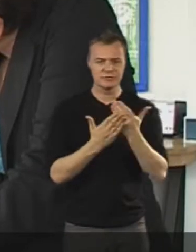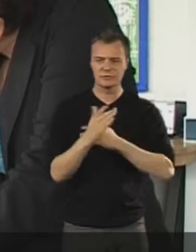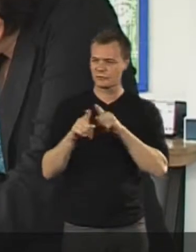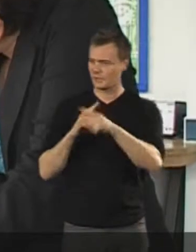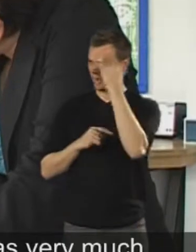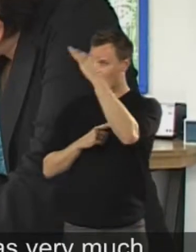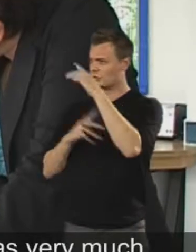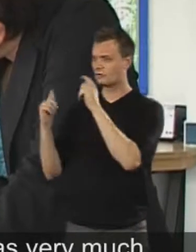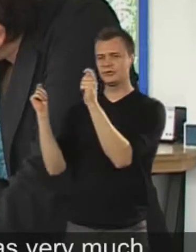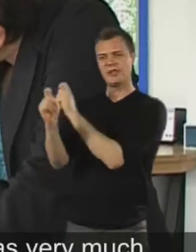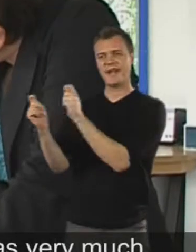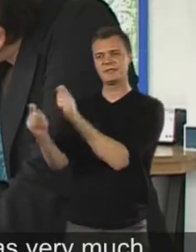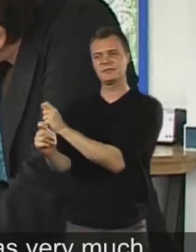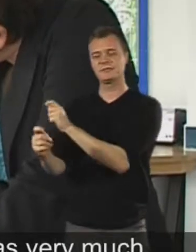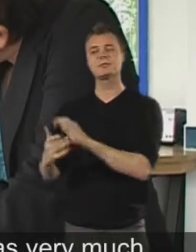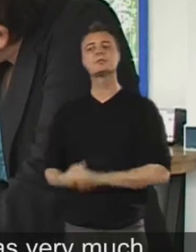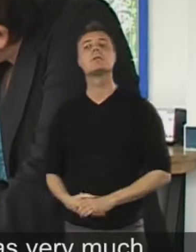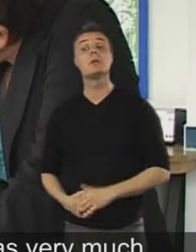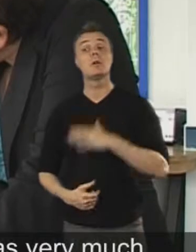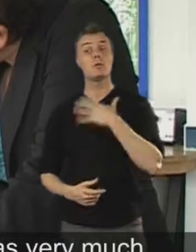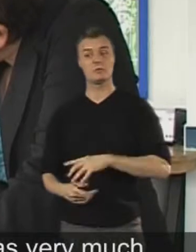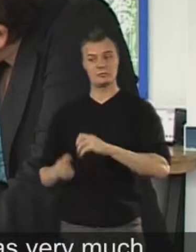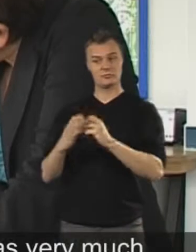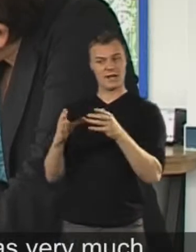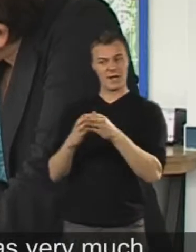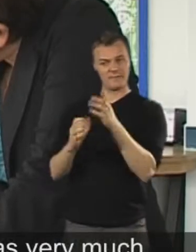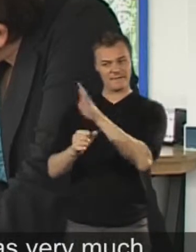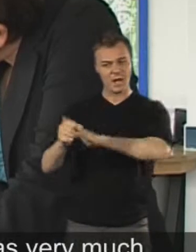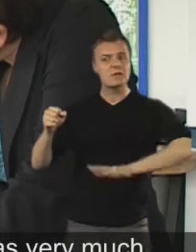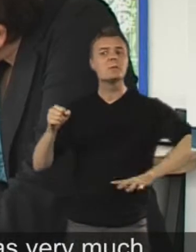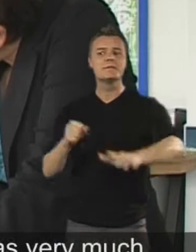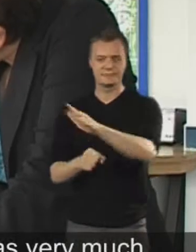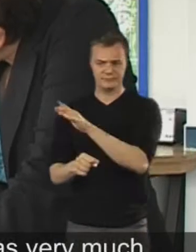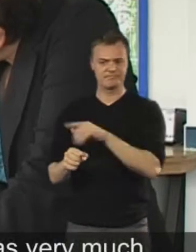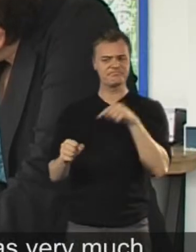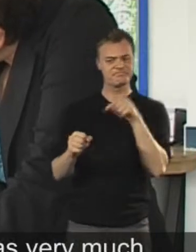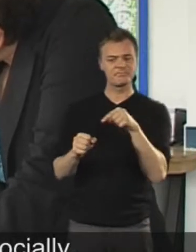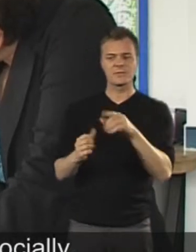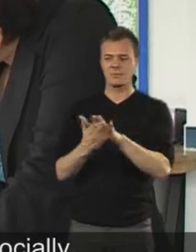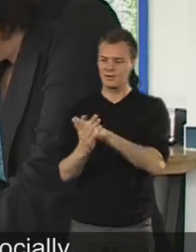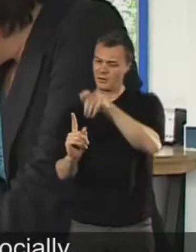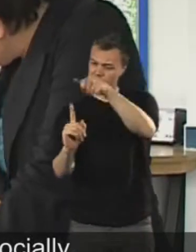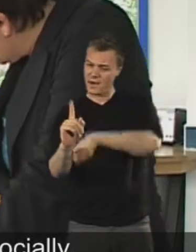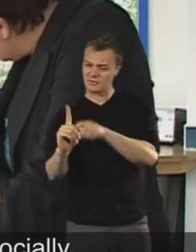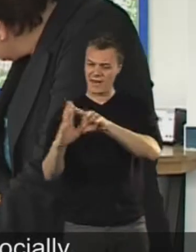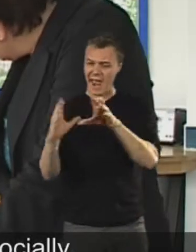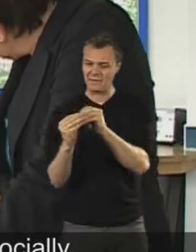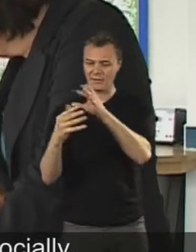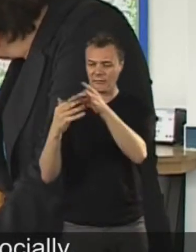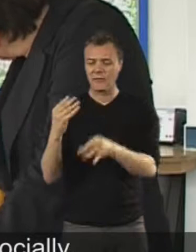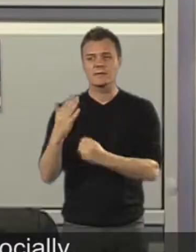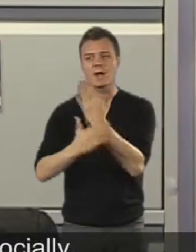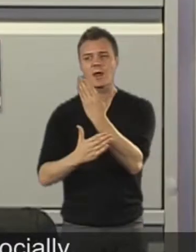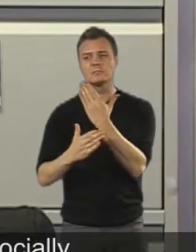school. What we wanted to create here was very much an environment that would allow the whole person to